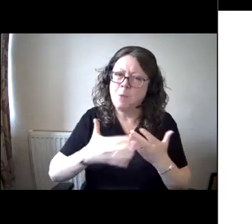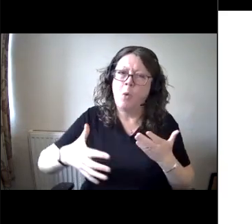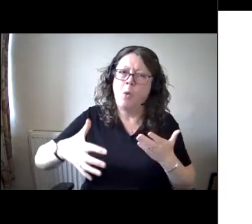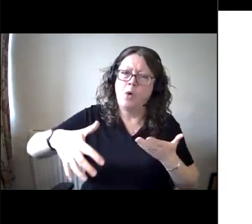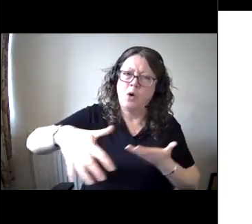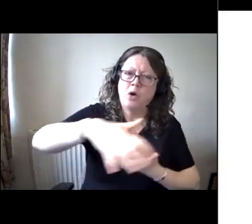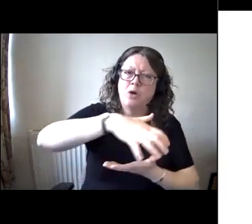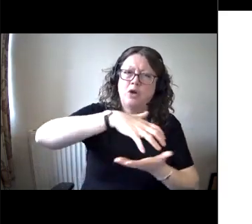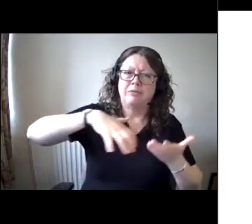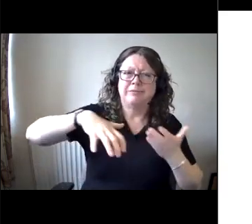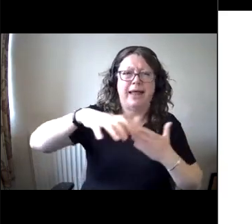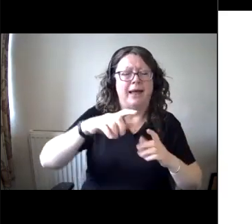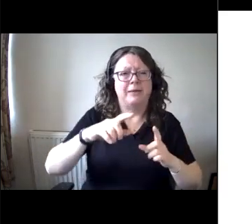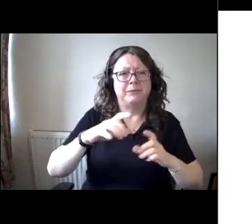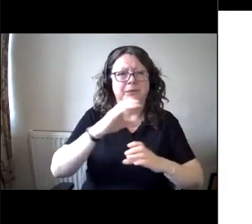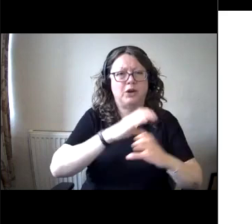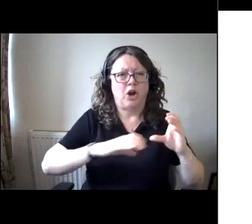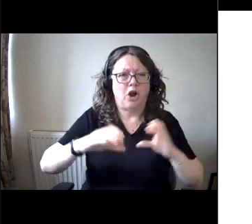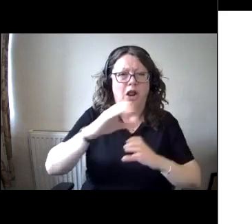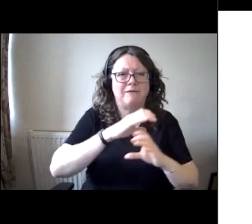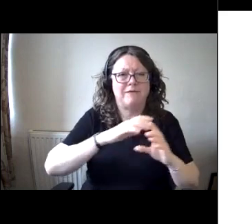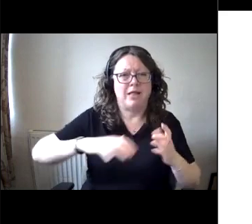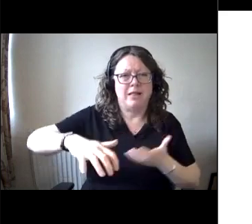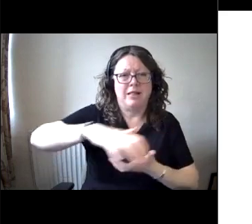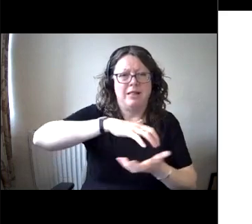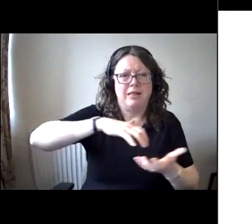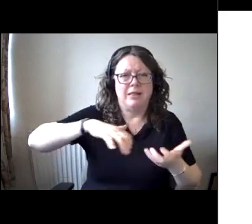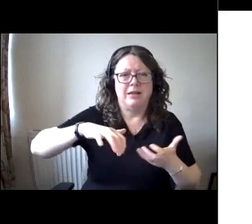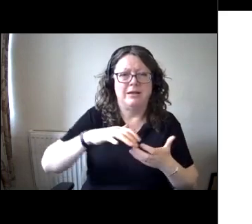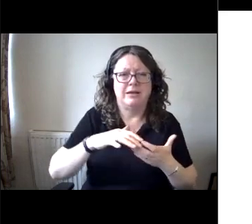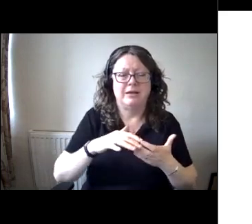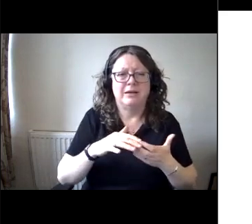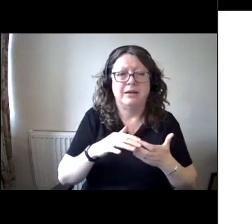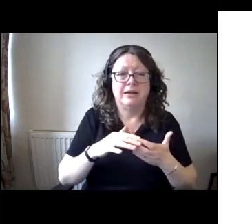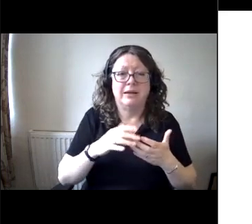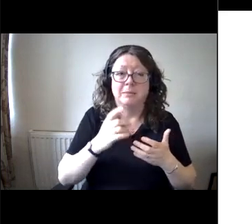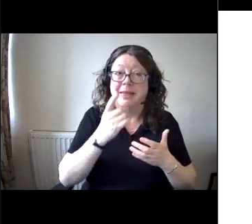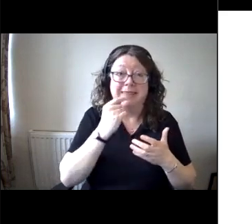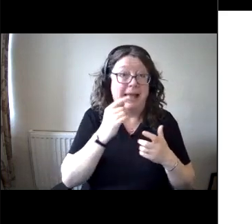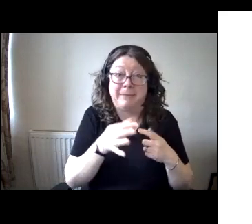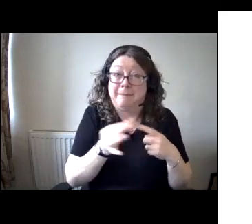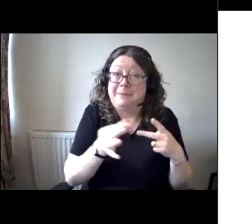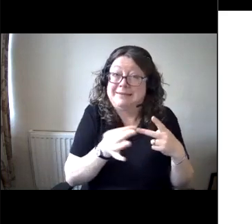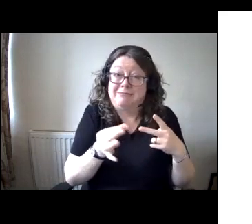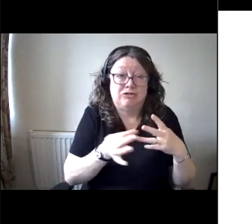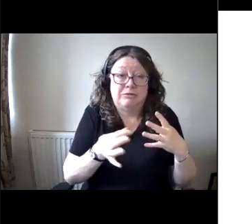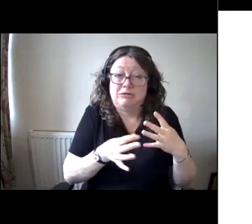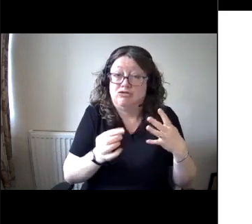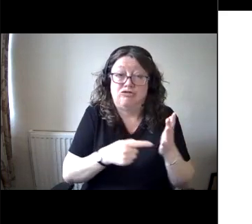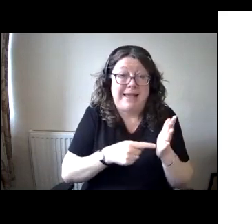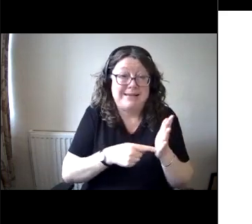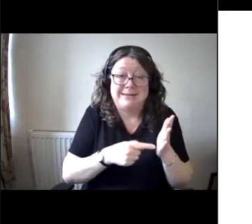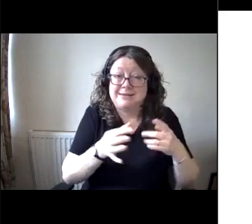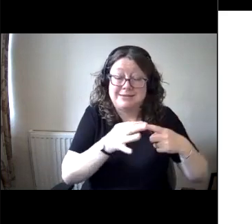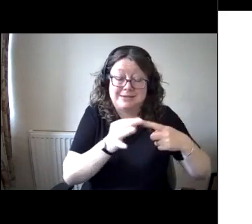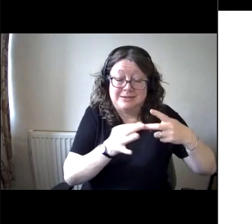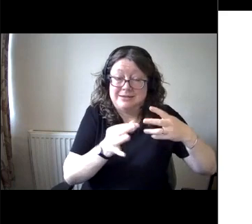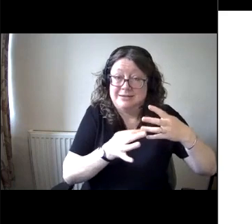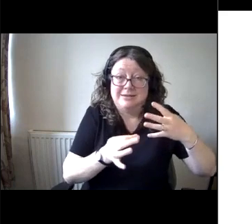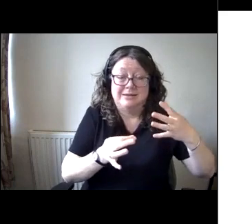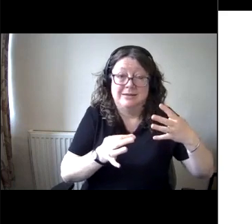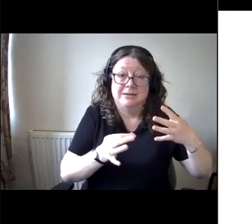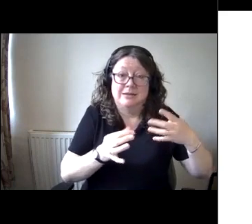colour spectrum down here, and there could be any number of different traits and any number of traits that might be